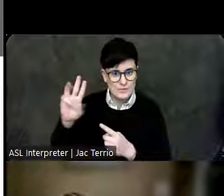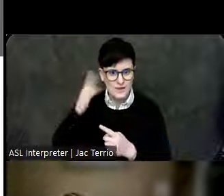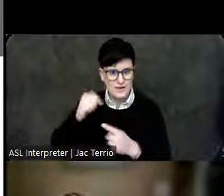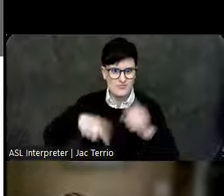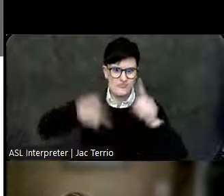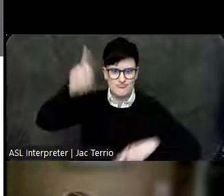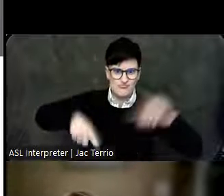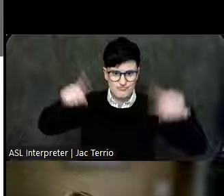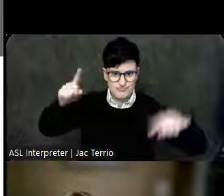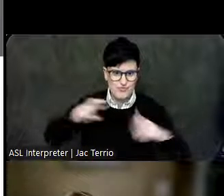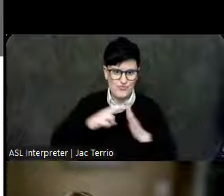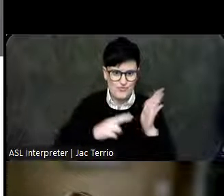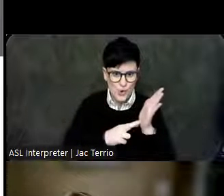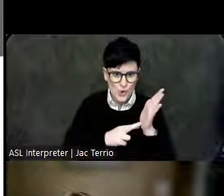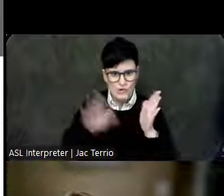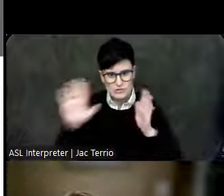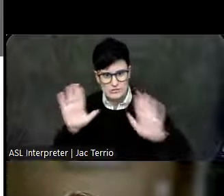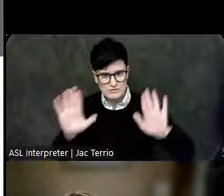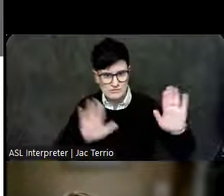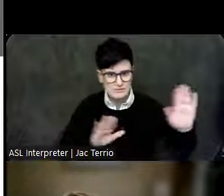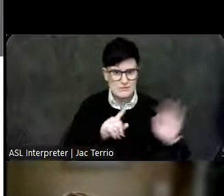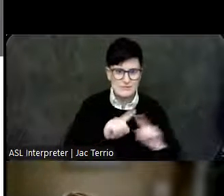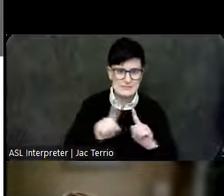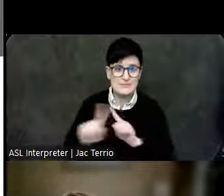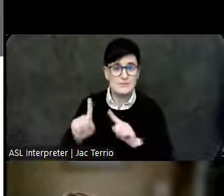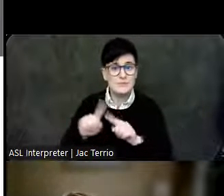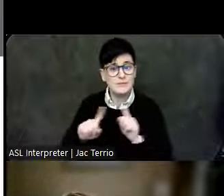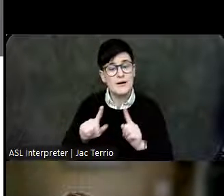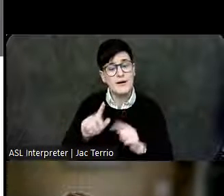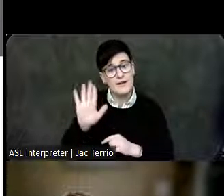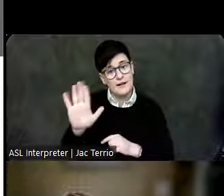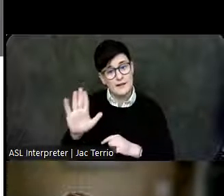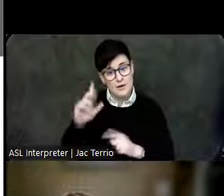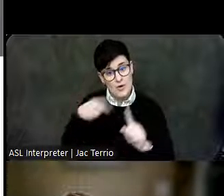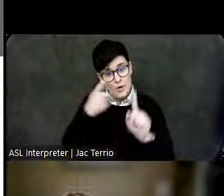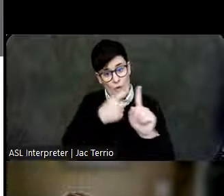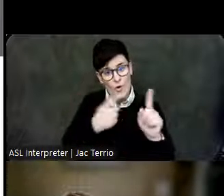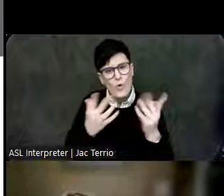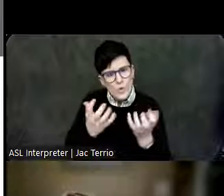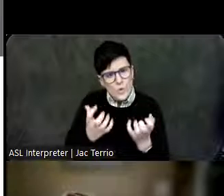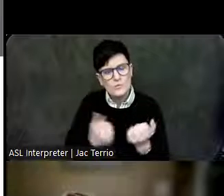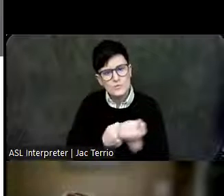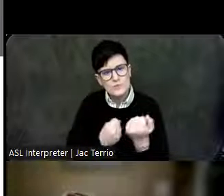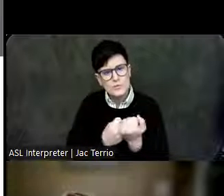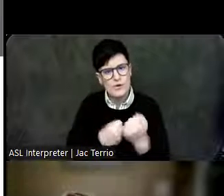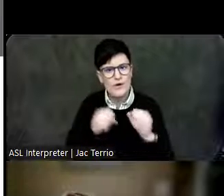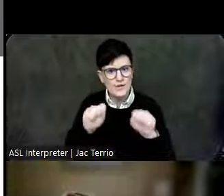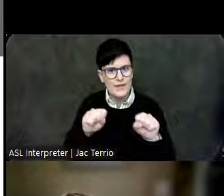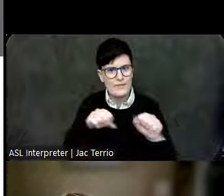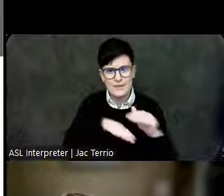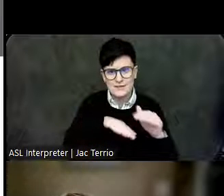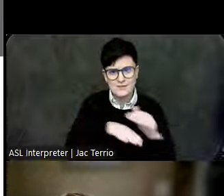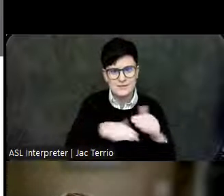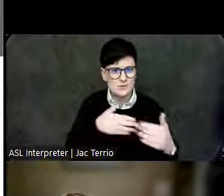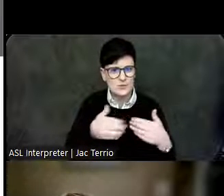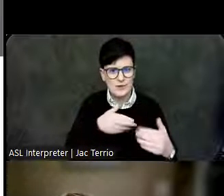different. But their goal is to, support being able to access whichever rides themselves